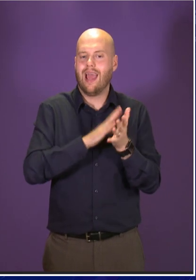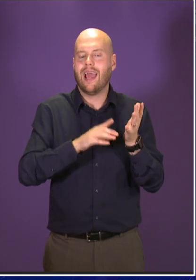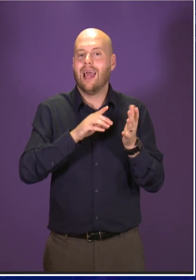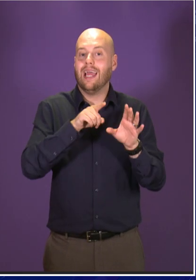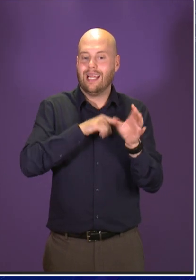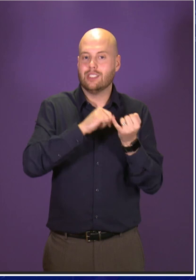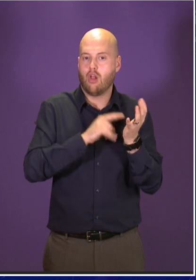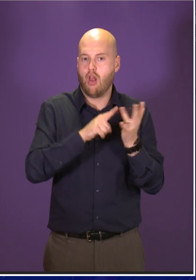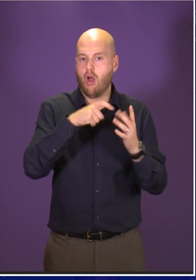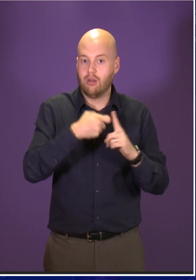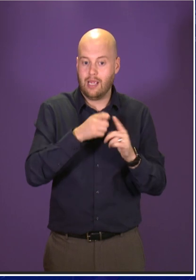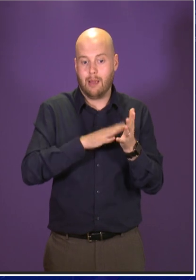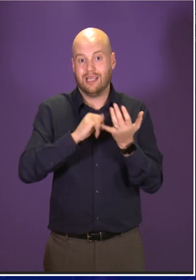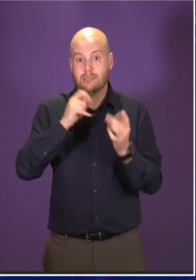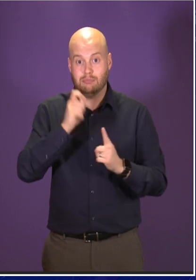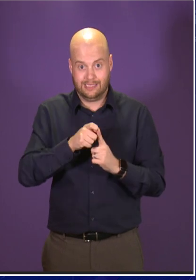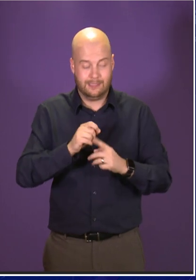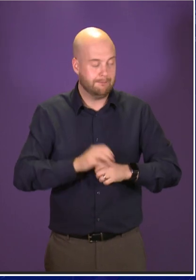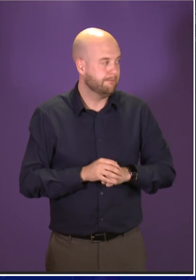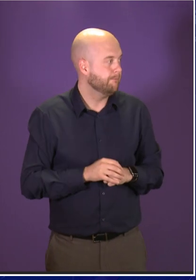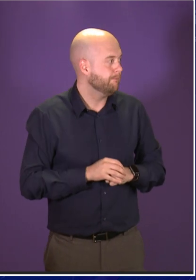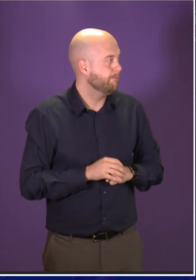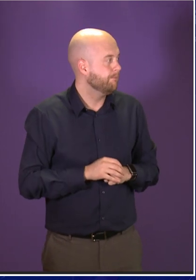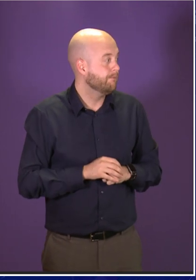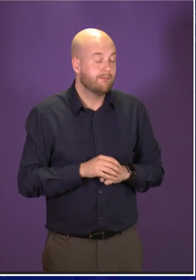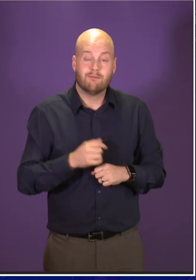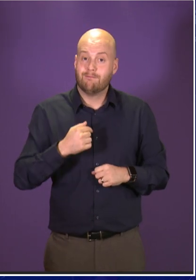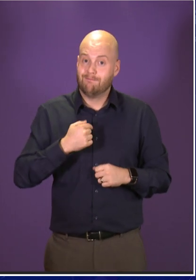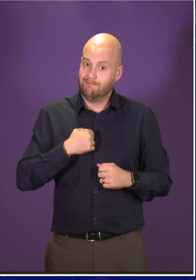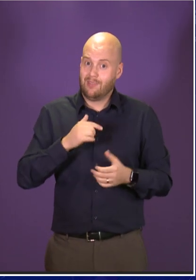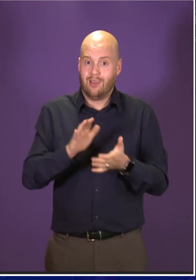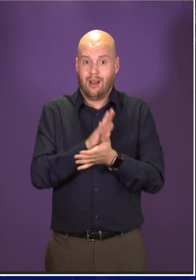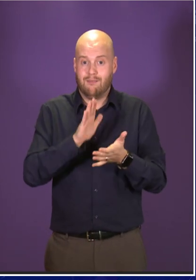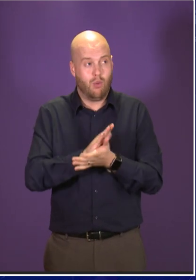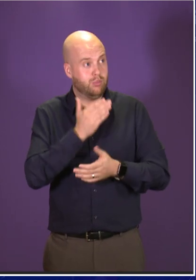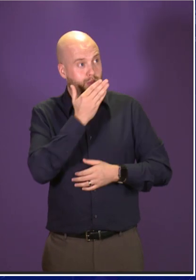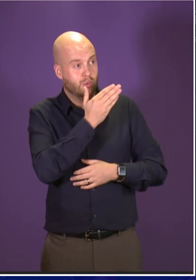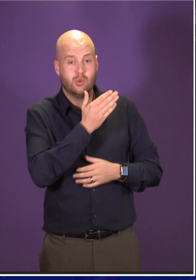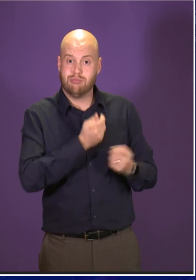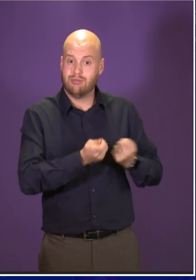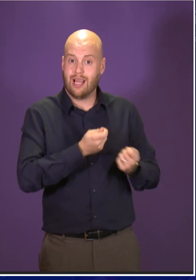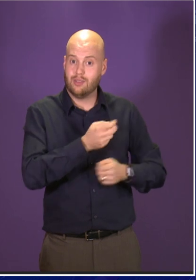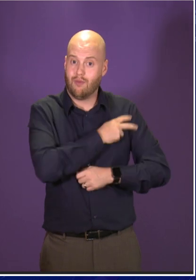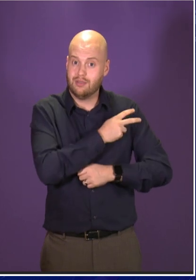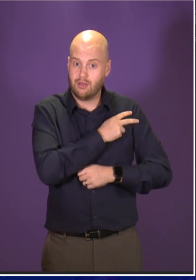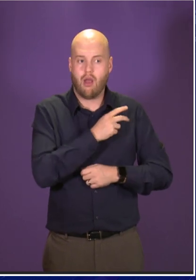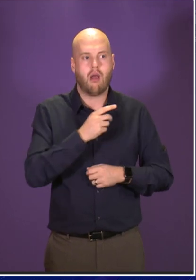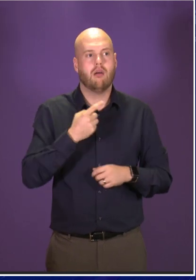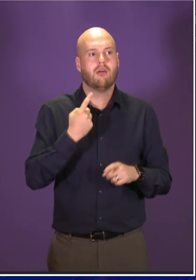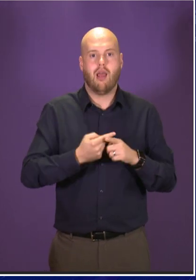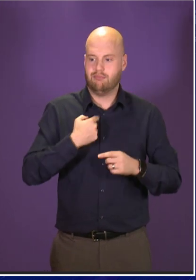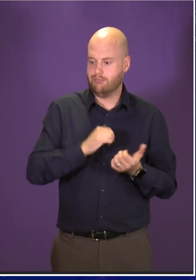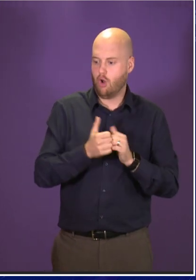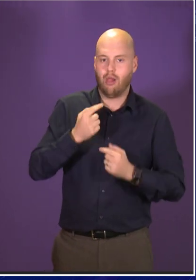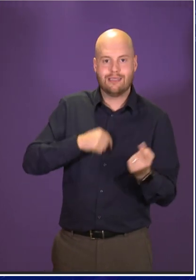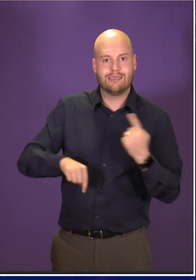guests on behalf of the Scottish Government. I'm very grateful to you, Presiding Officer, and our parliamentary colleagues for their